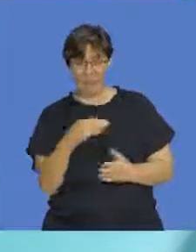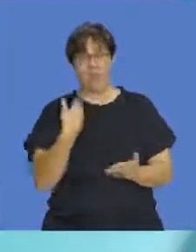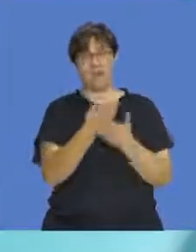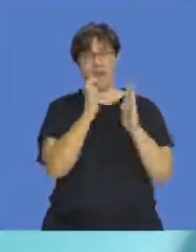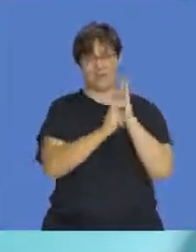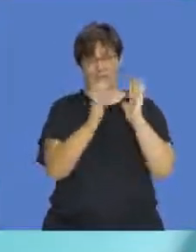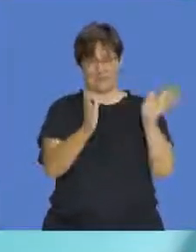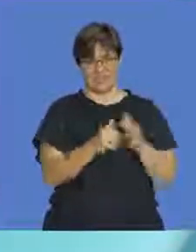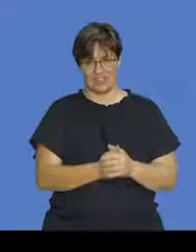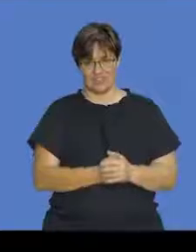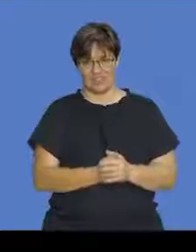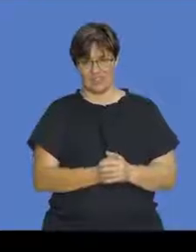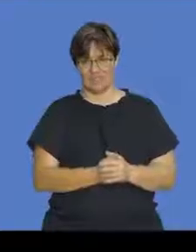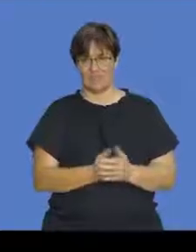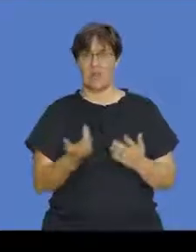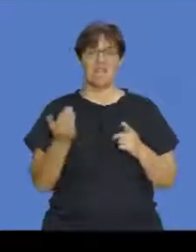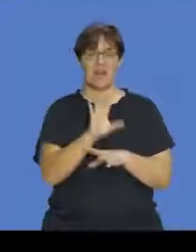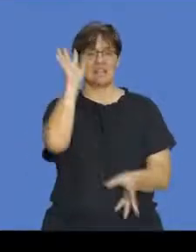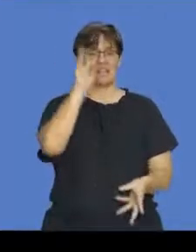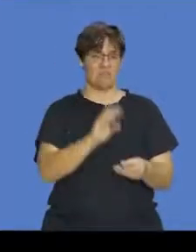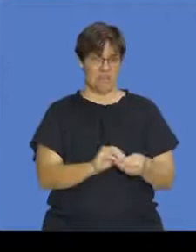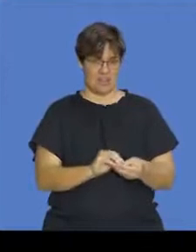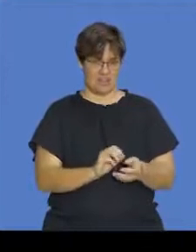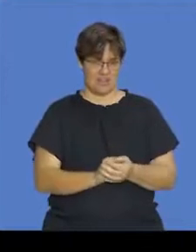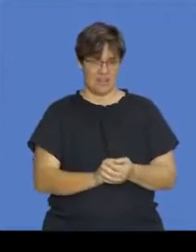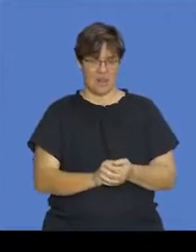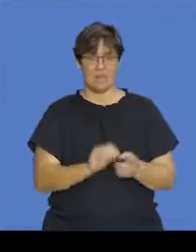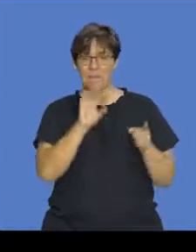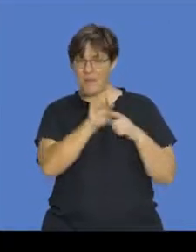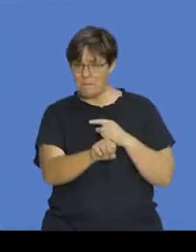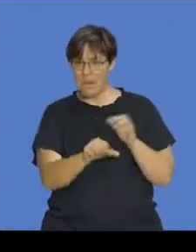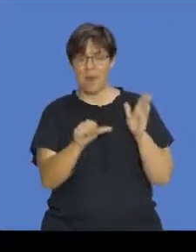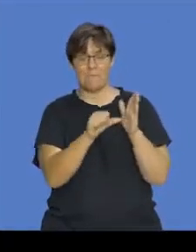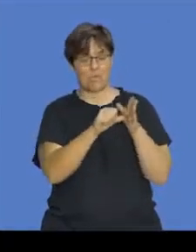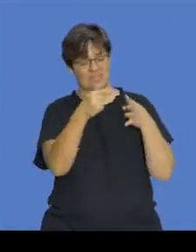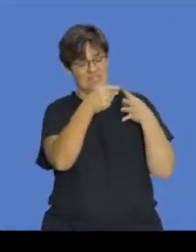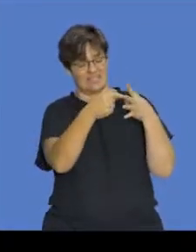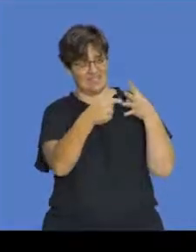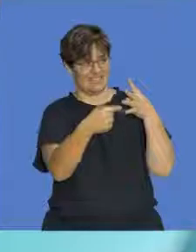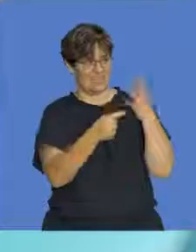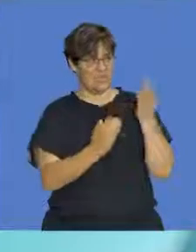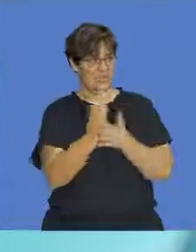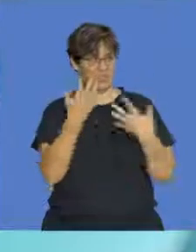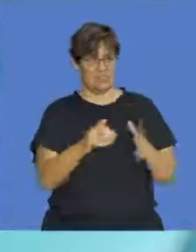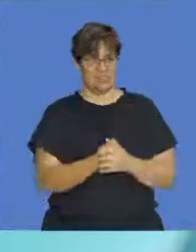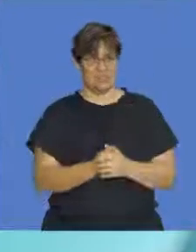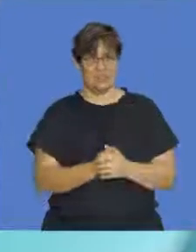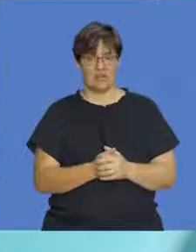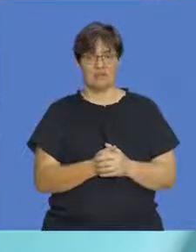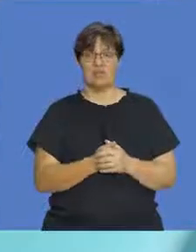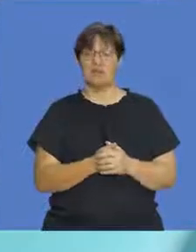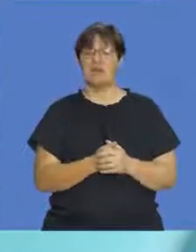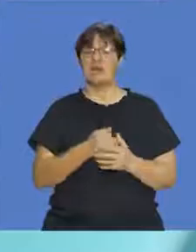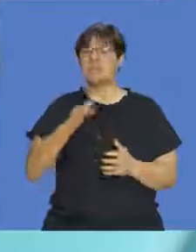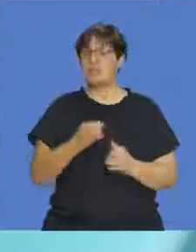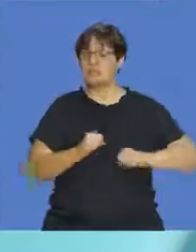rules. Very quickly, I want to just summarize and recognize the key points that we've gone through. The sample space, don't